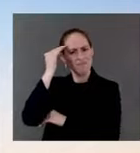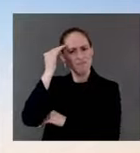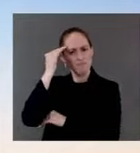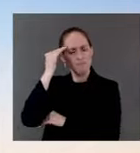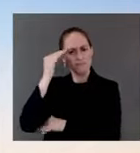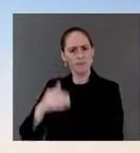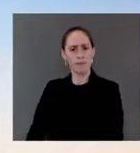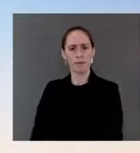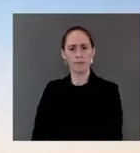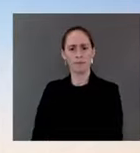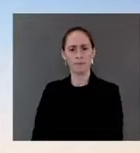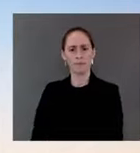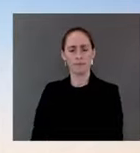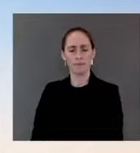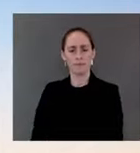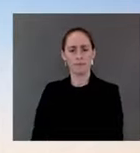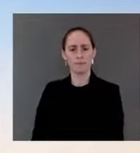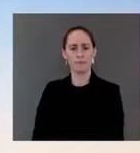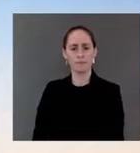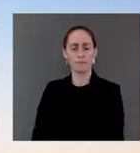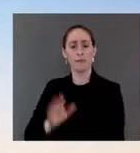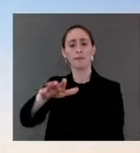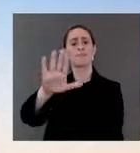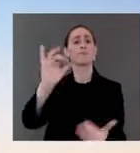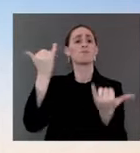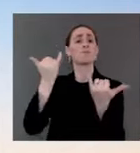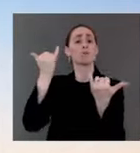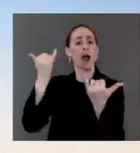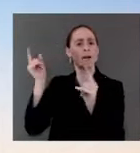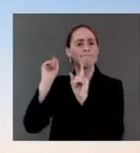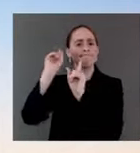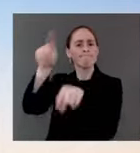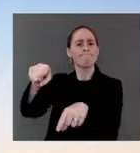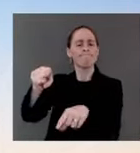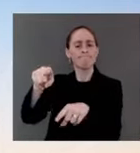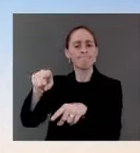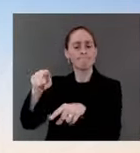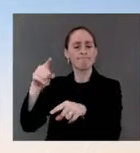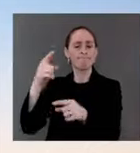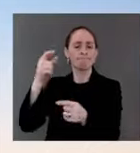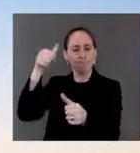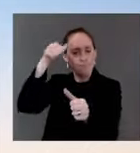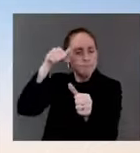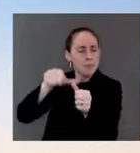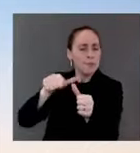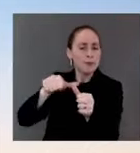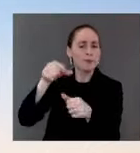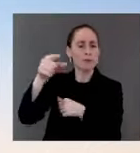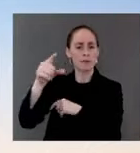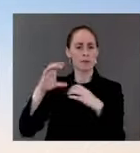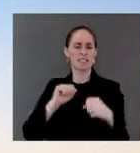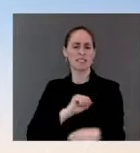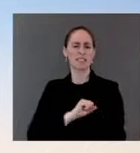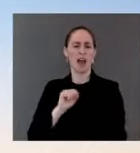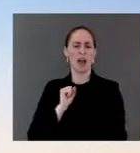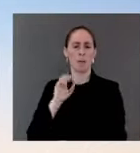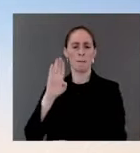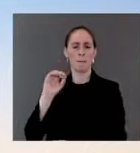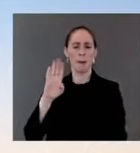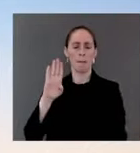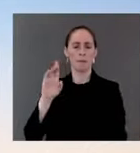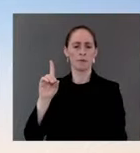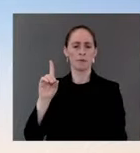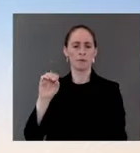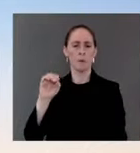him to see and review and edit first, so you will all be getting that shortly. But let me just note that the president is very